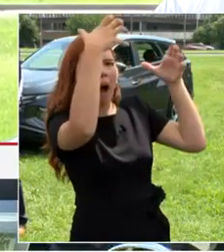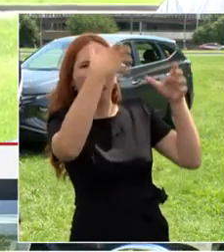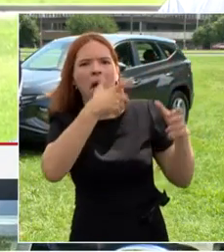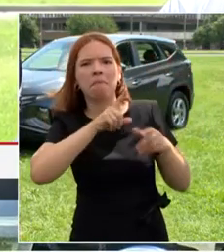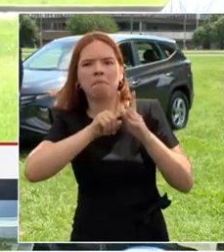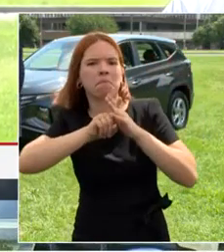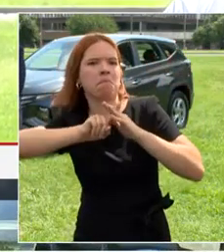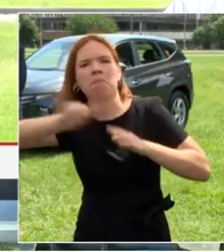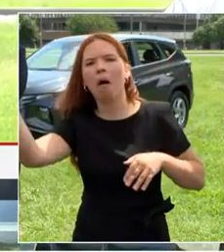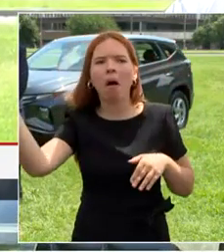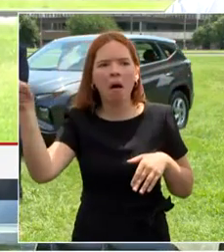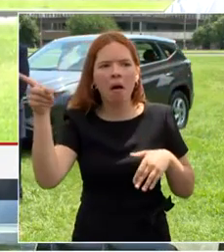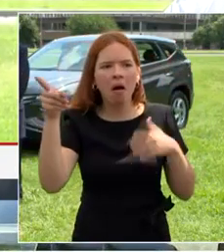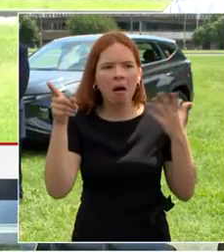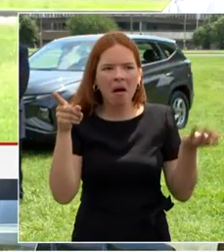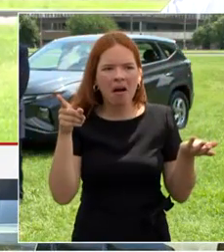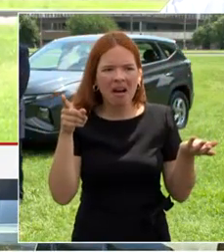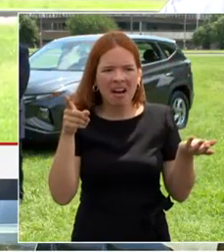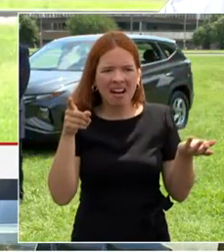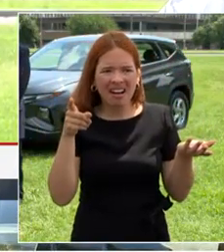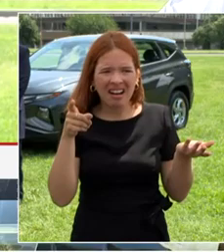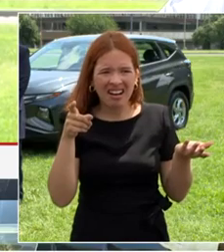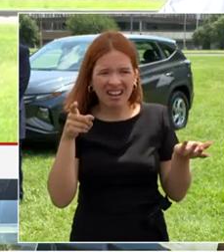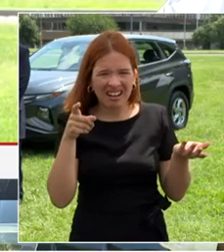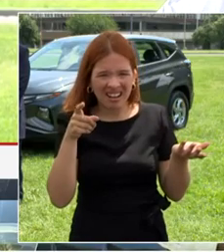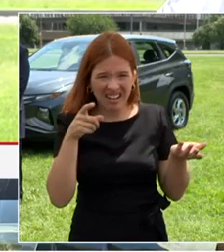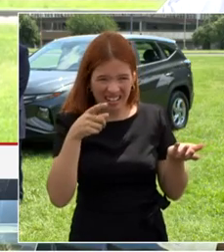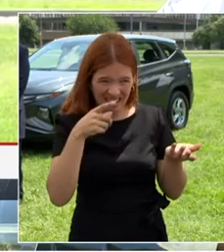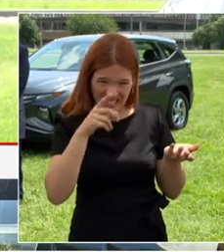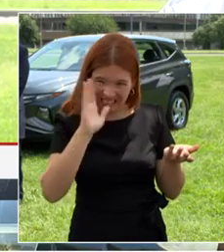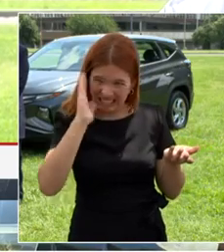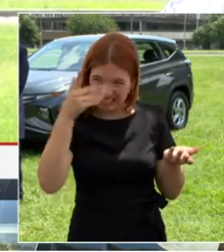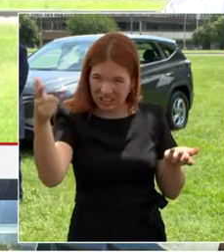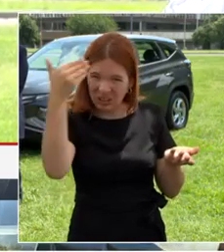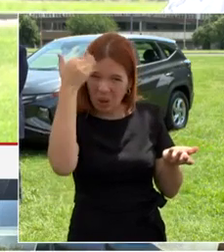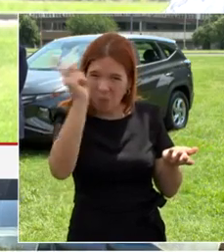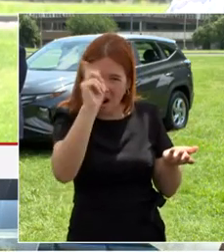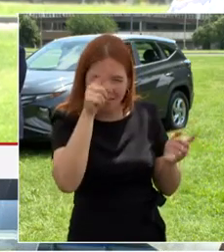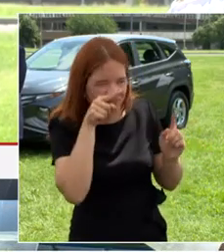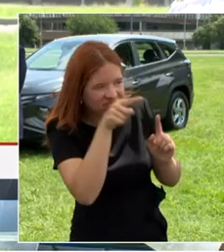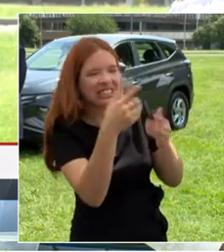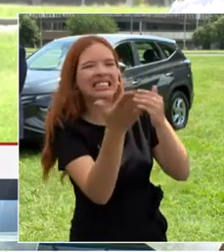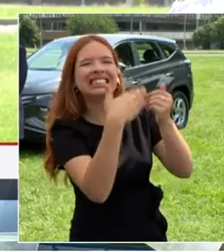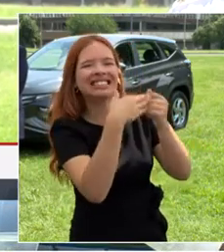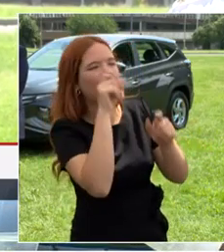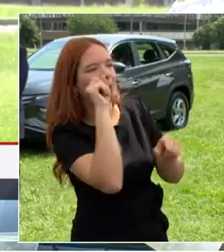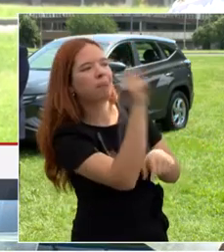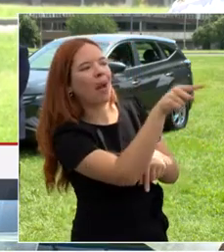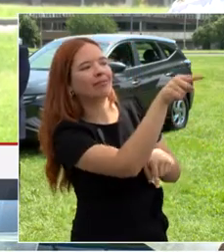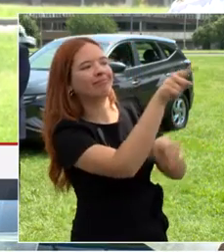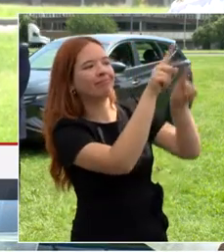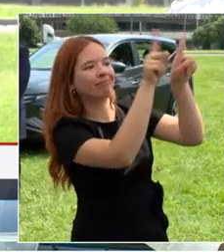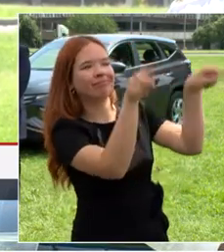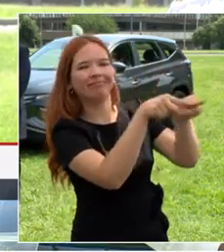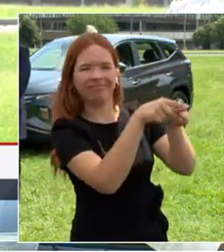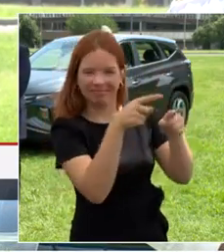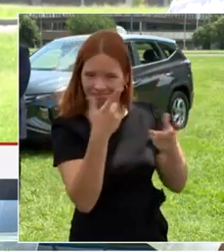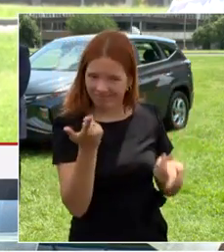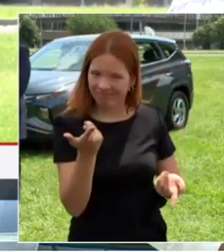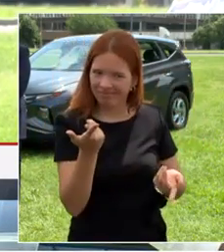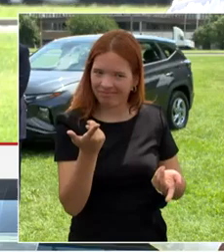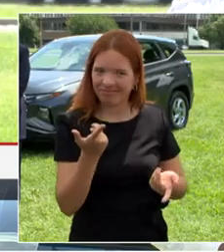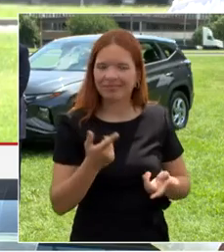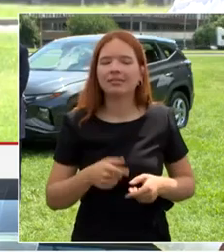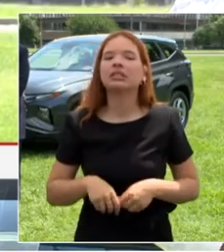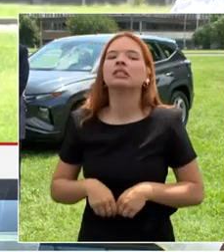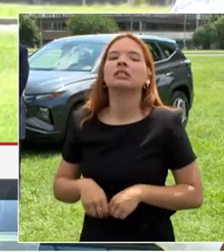valets are parking the cars? Is that just something added to Well, I all this- can't say affirmatively whether